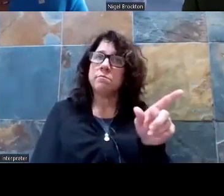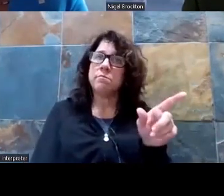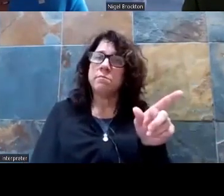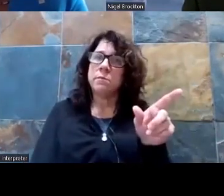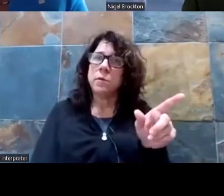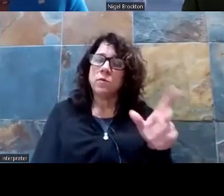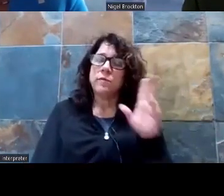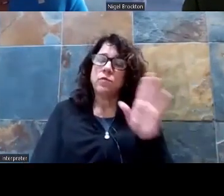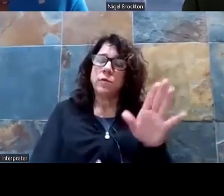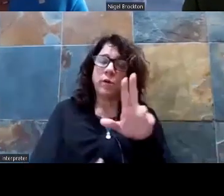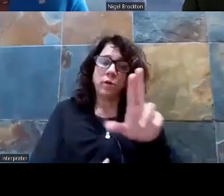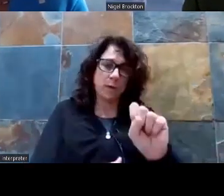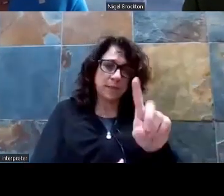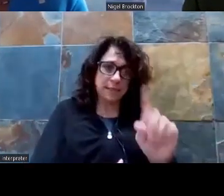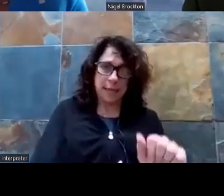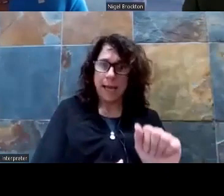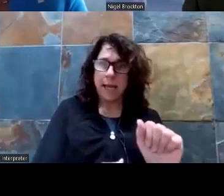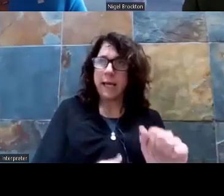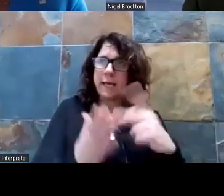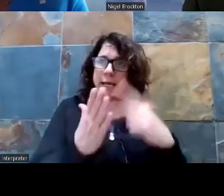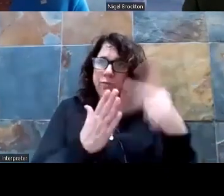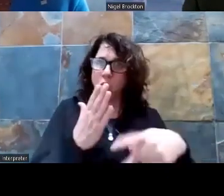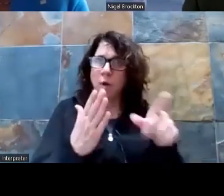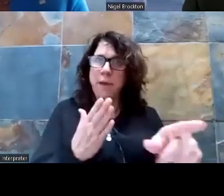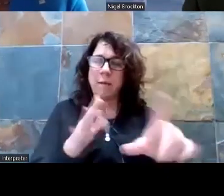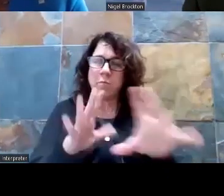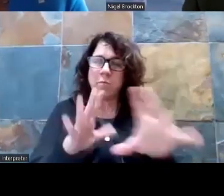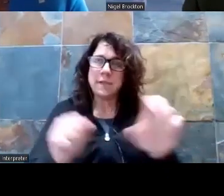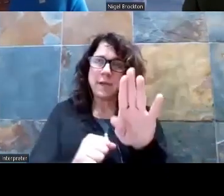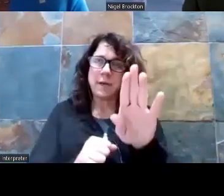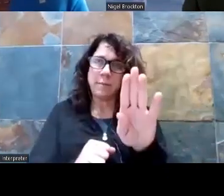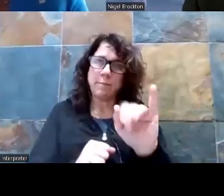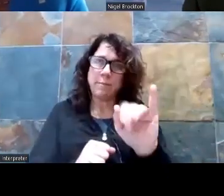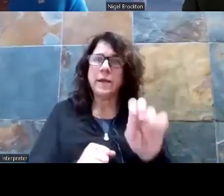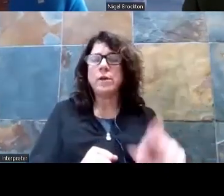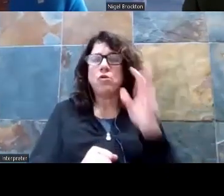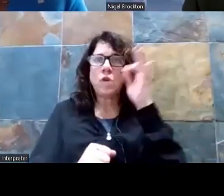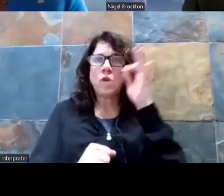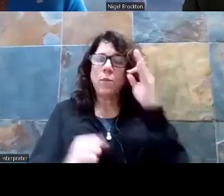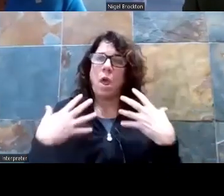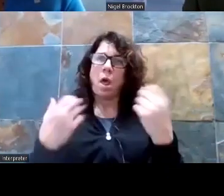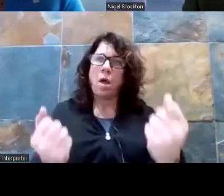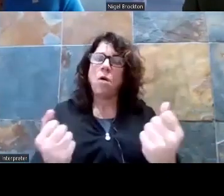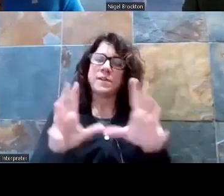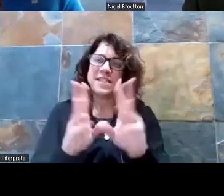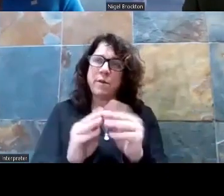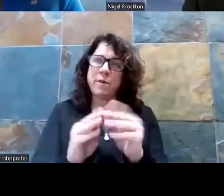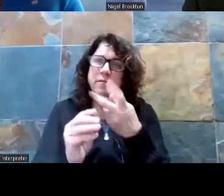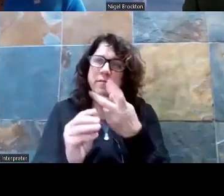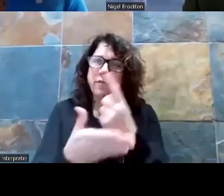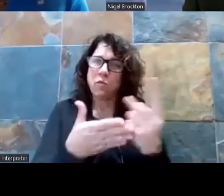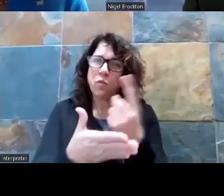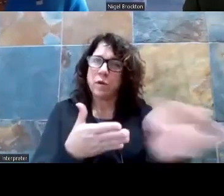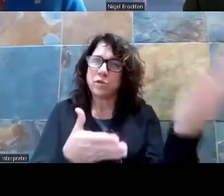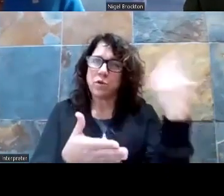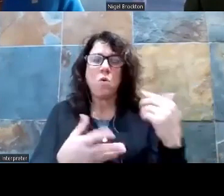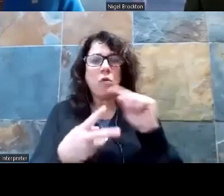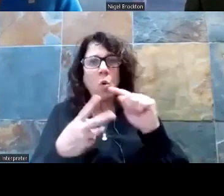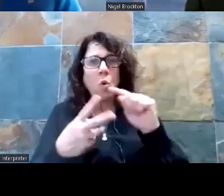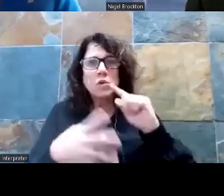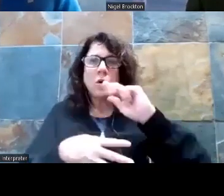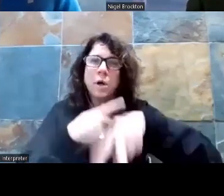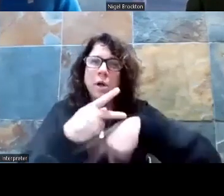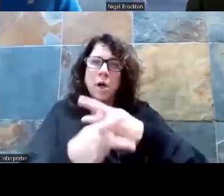Food Sovereignty Initiative and President Biden's the Tribal Health Summit from a couple weeks ago. Those are the types of